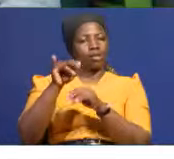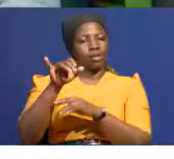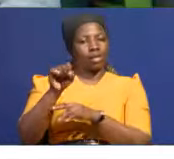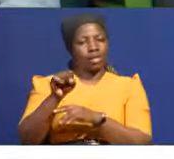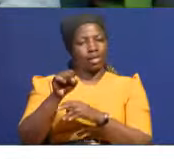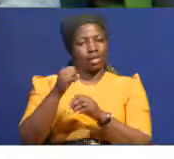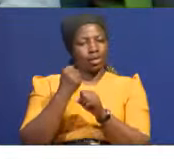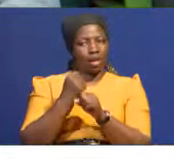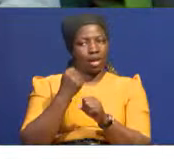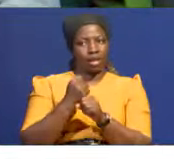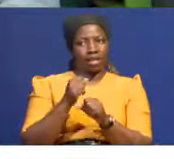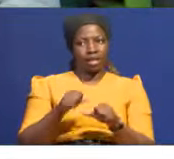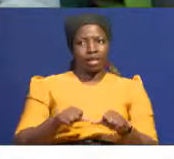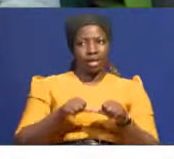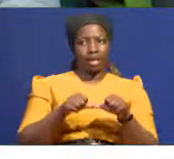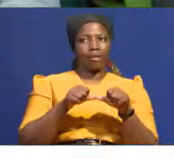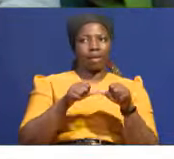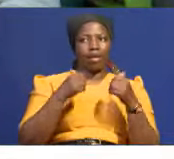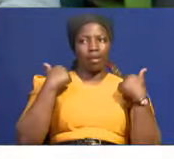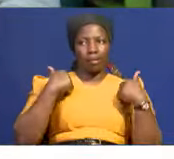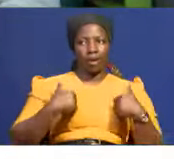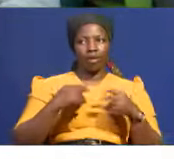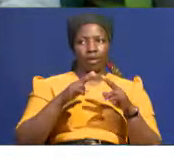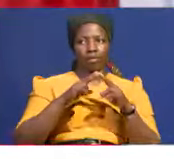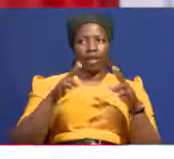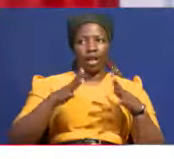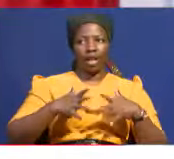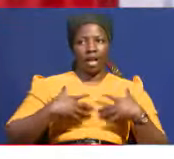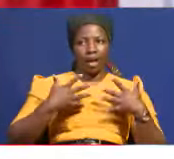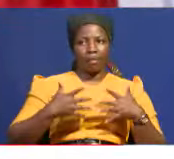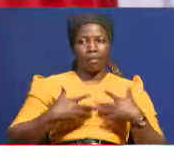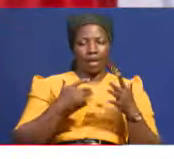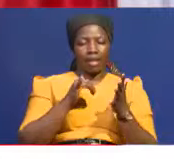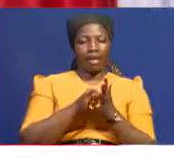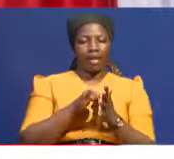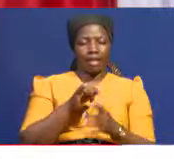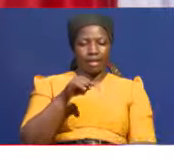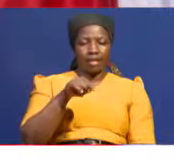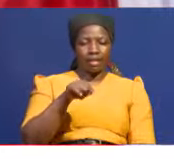ability. I am very happy that this is